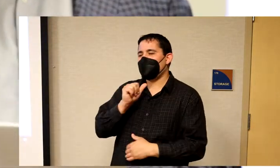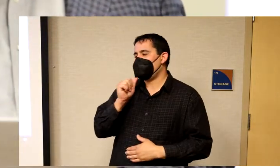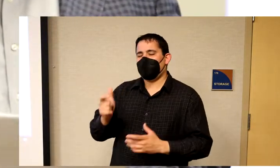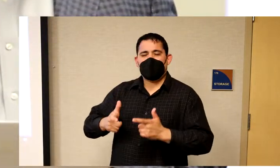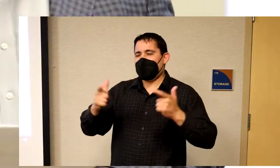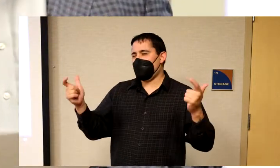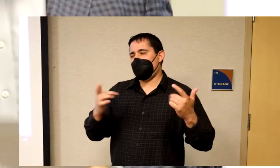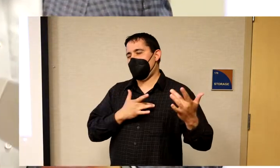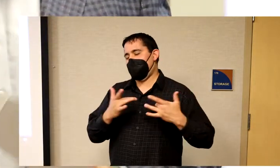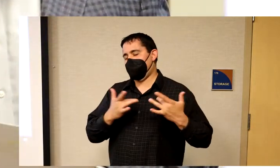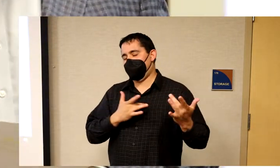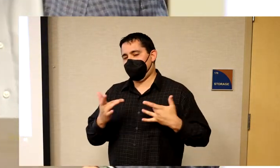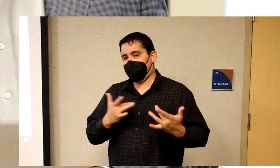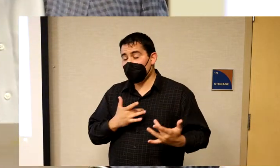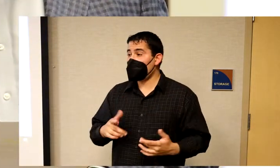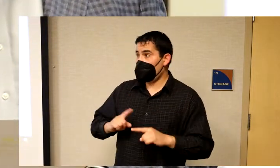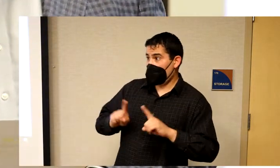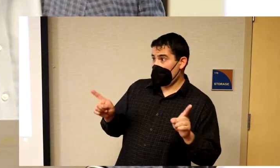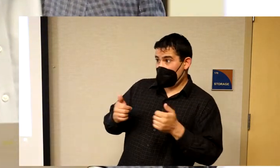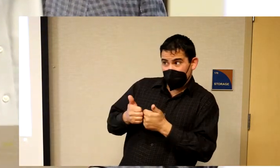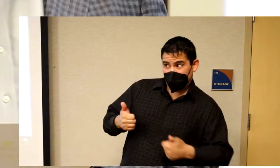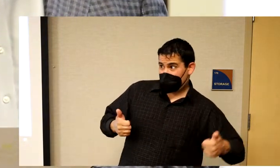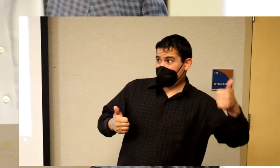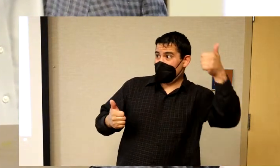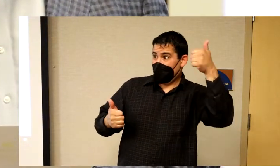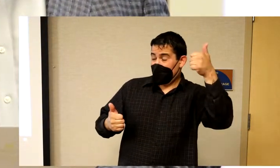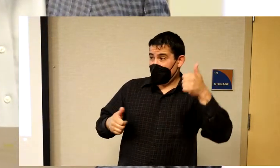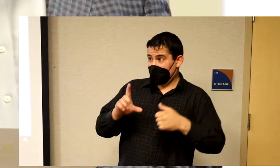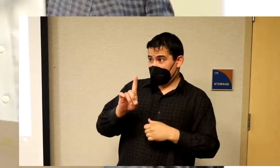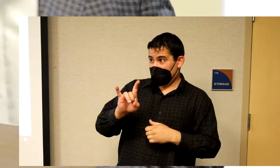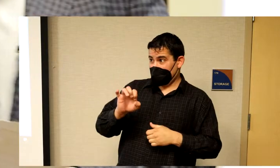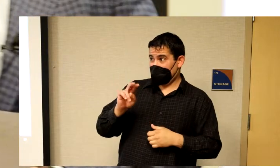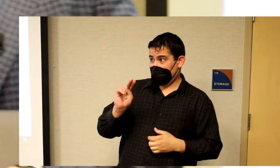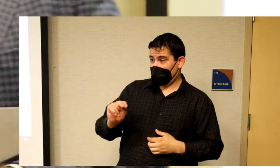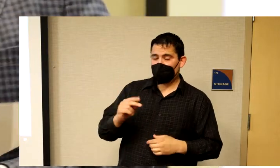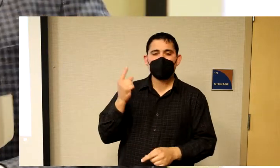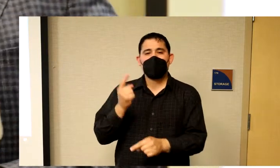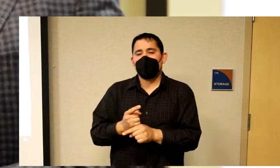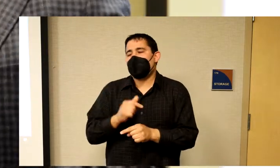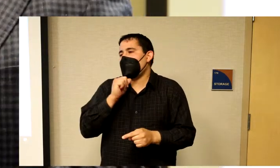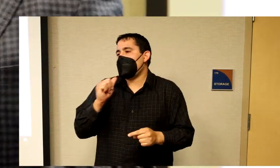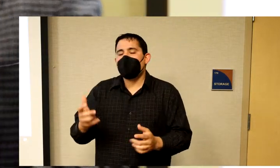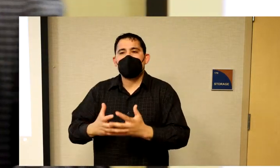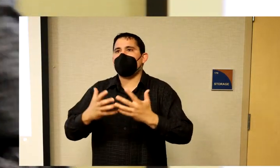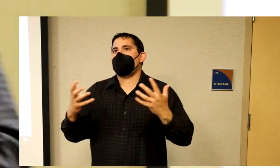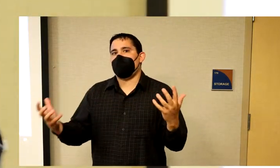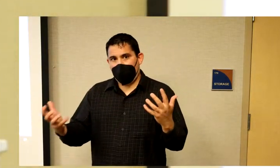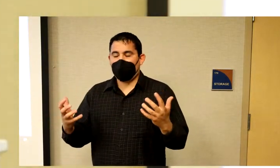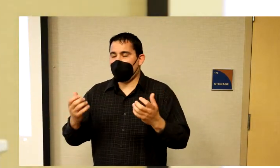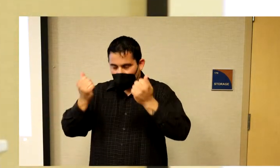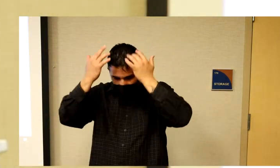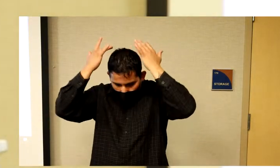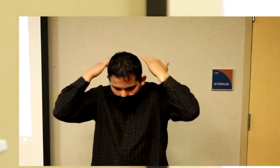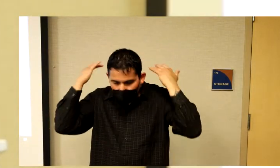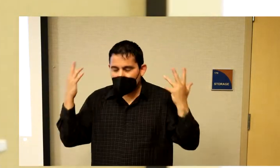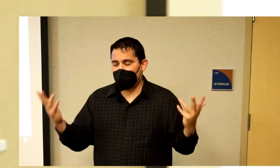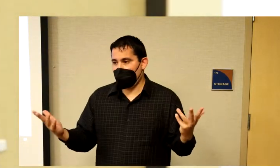the highest deviation. Yes, but it's still, that's not an overwhelming number. What was that number again?